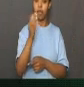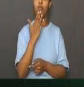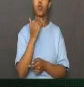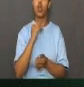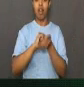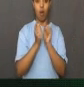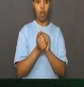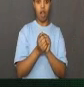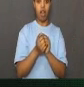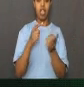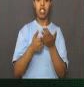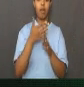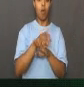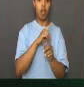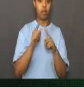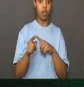glyceraldehydes